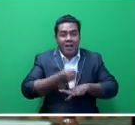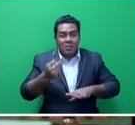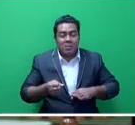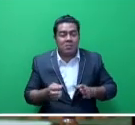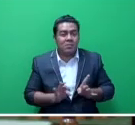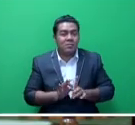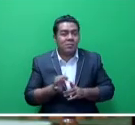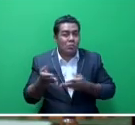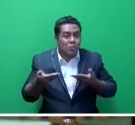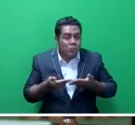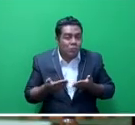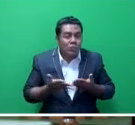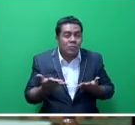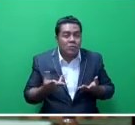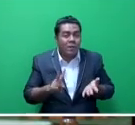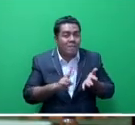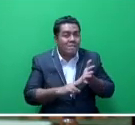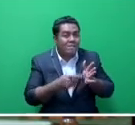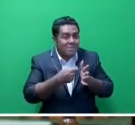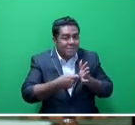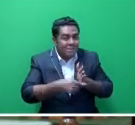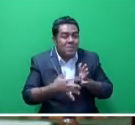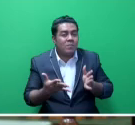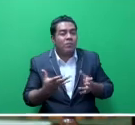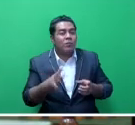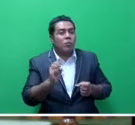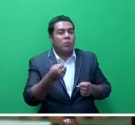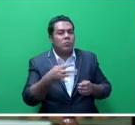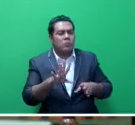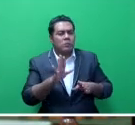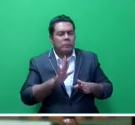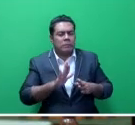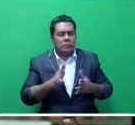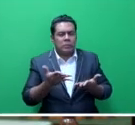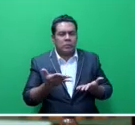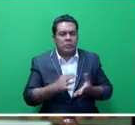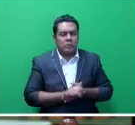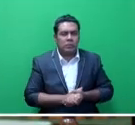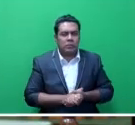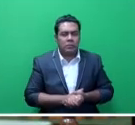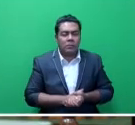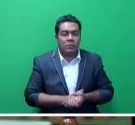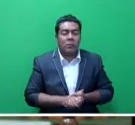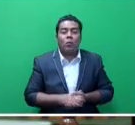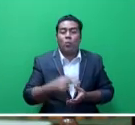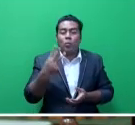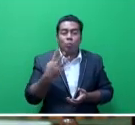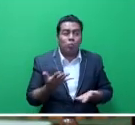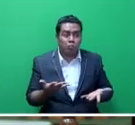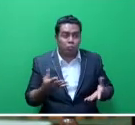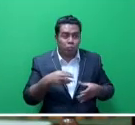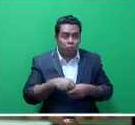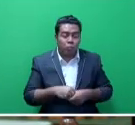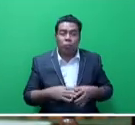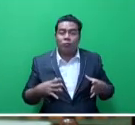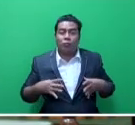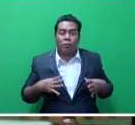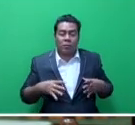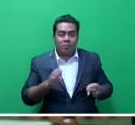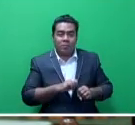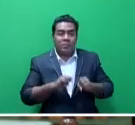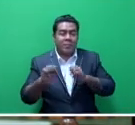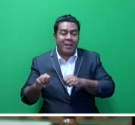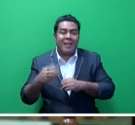digital equipment needed for conferencing, collaboration, distance learning, which will be imported at a rate of free fiscal, free import excise, and